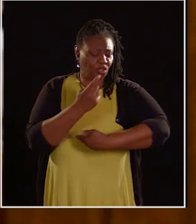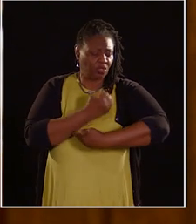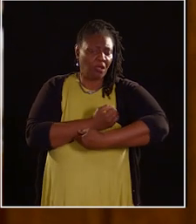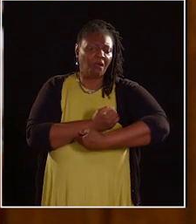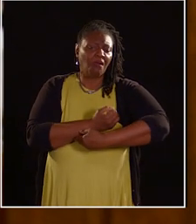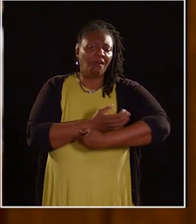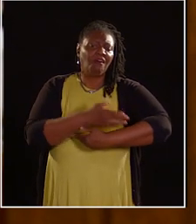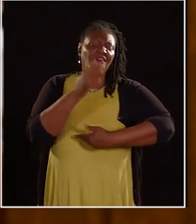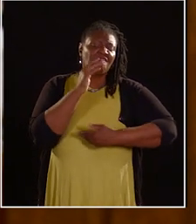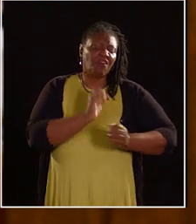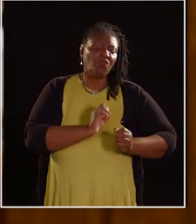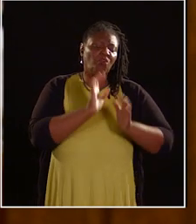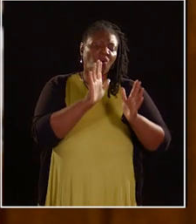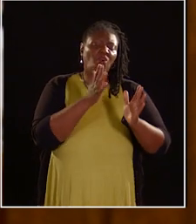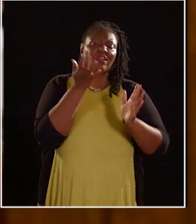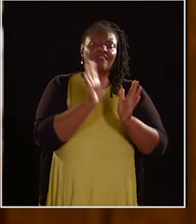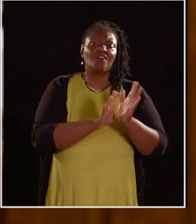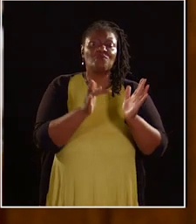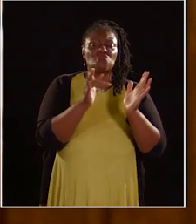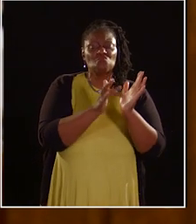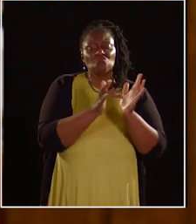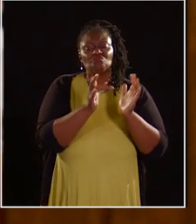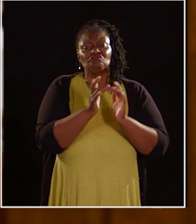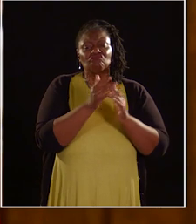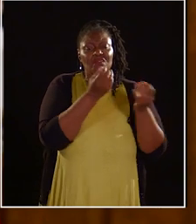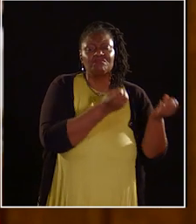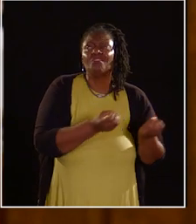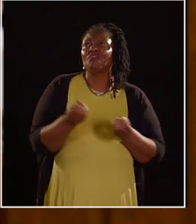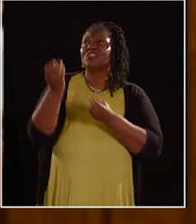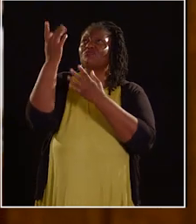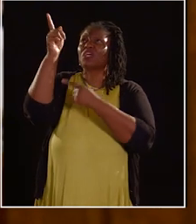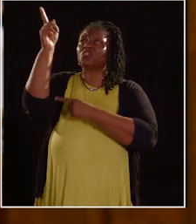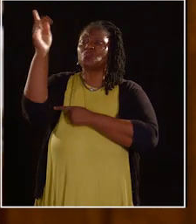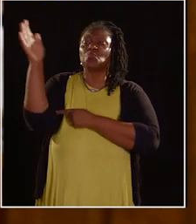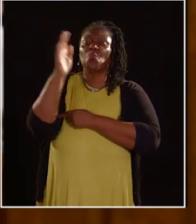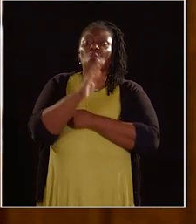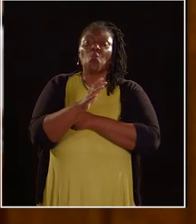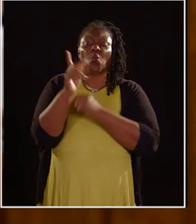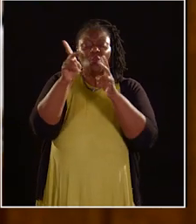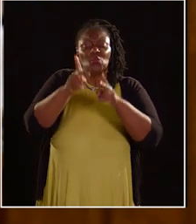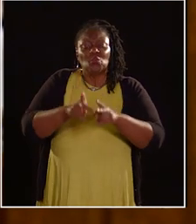give the glory of your resurrection to all who rest in you.